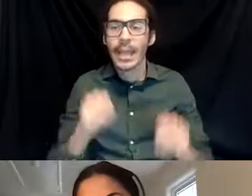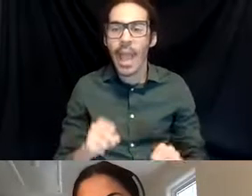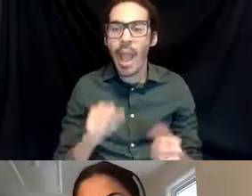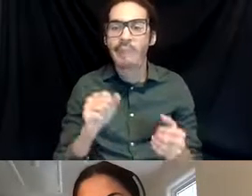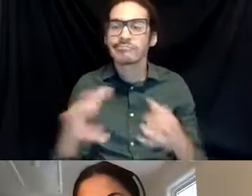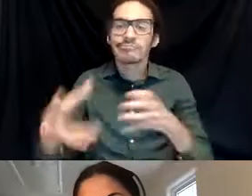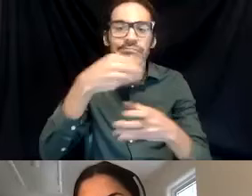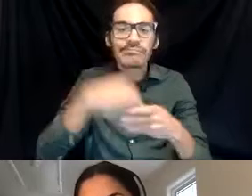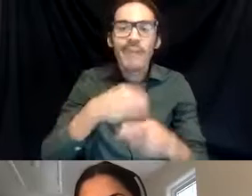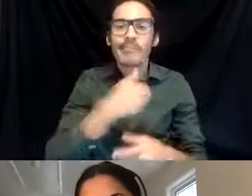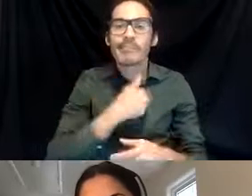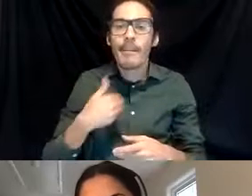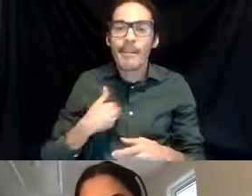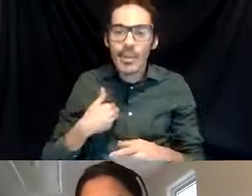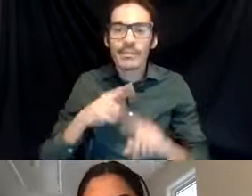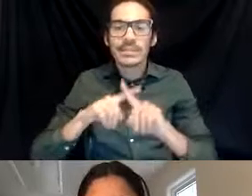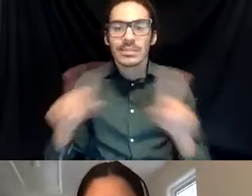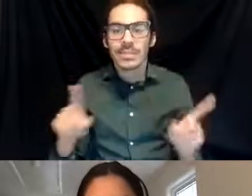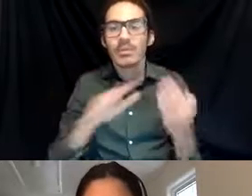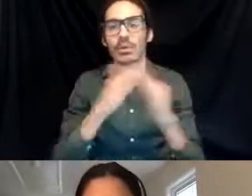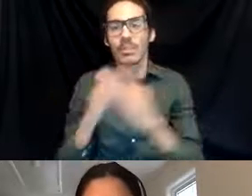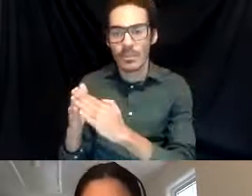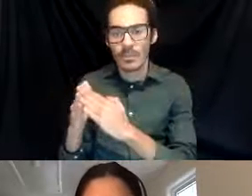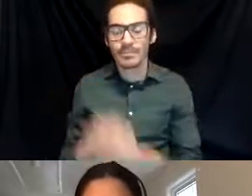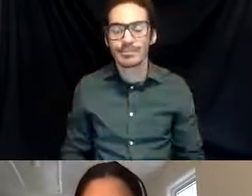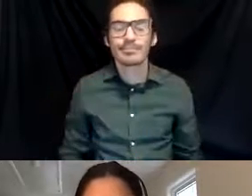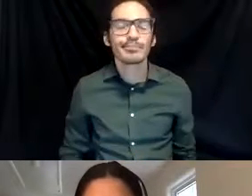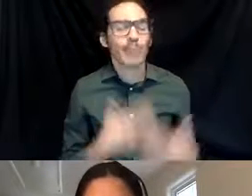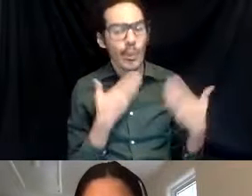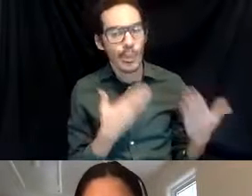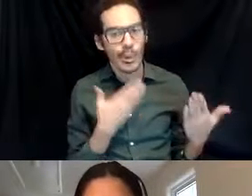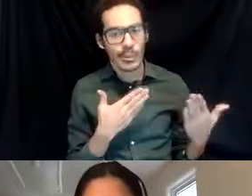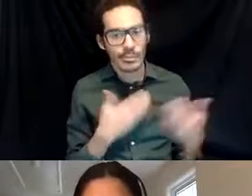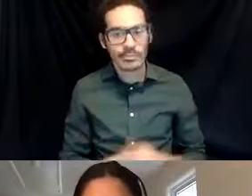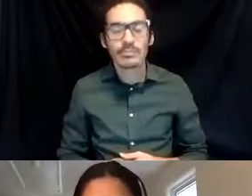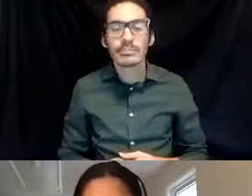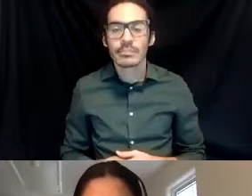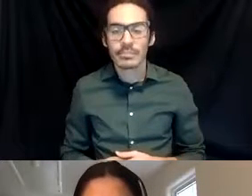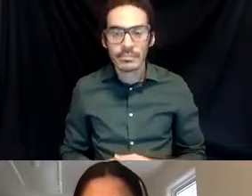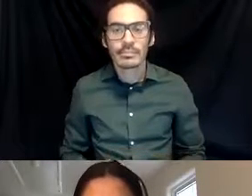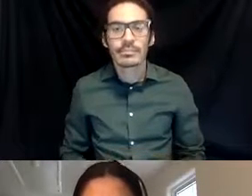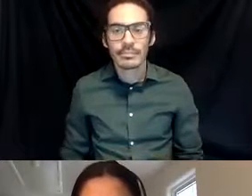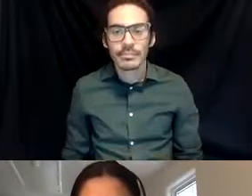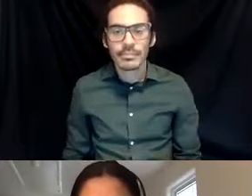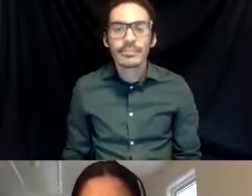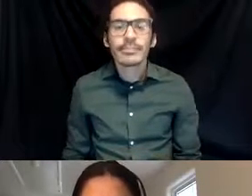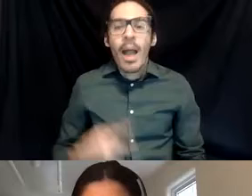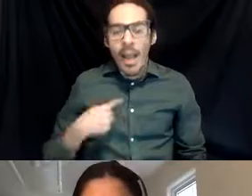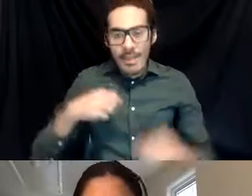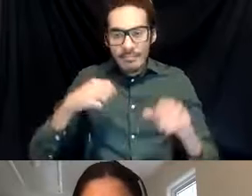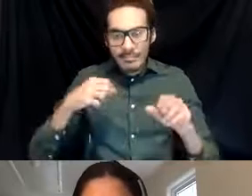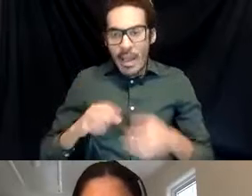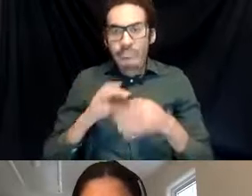different community. Thank you. I could relate in with the sir, ma'am, and also